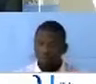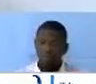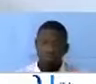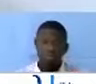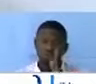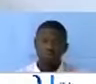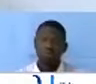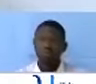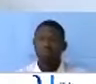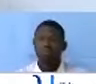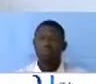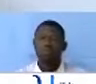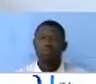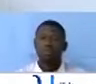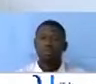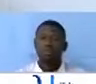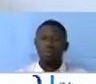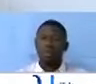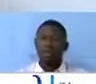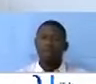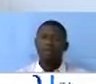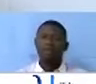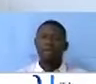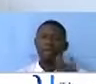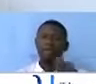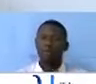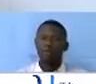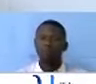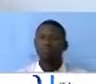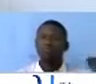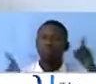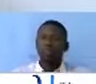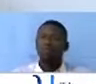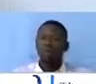What would I have when I have not taken part in it?